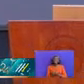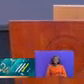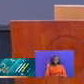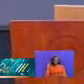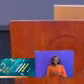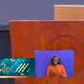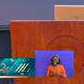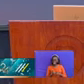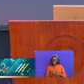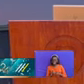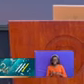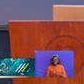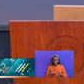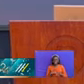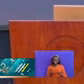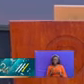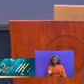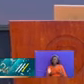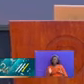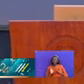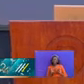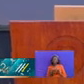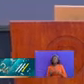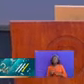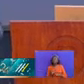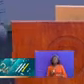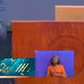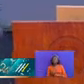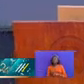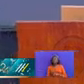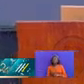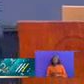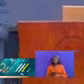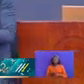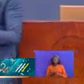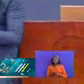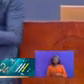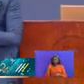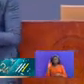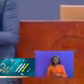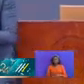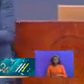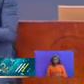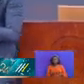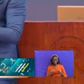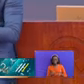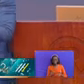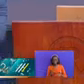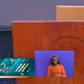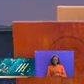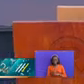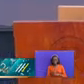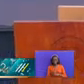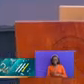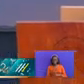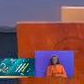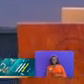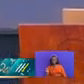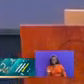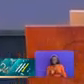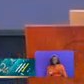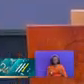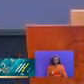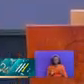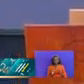of the community so when God looks at the church he's not looking at people breaking altars he's looking at a